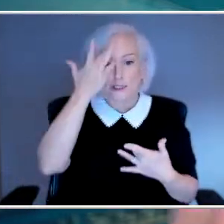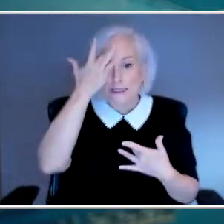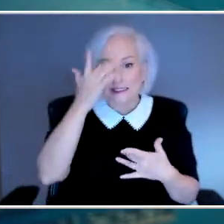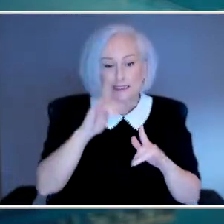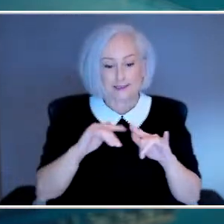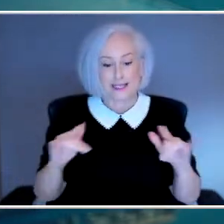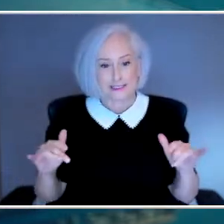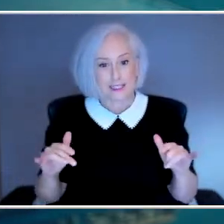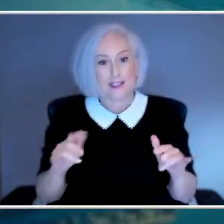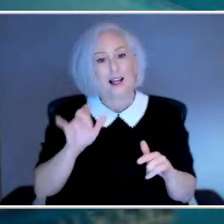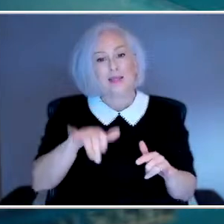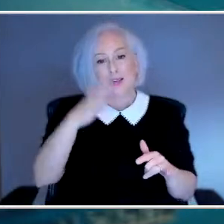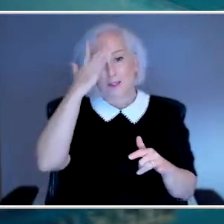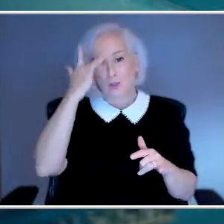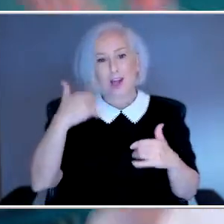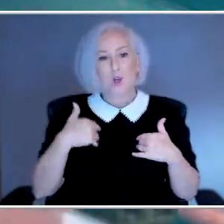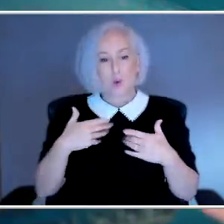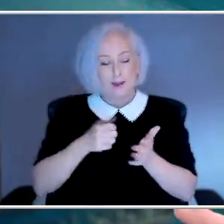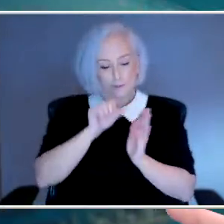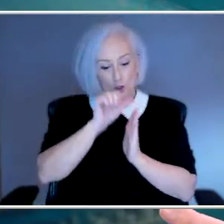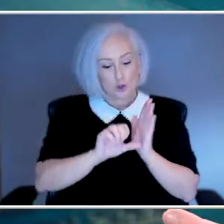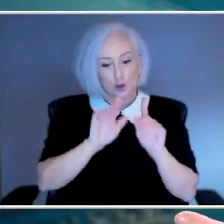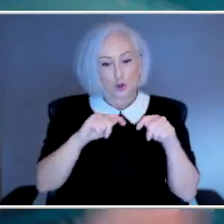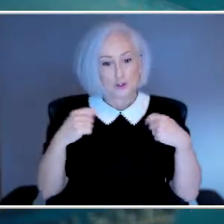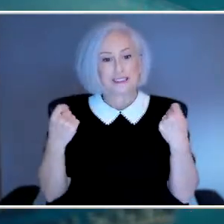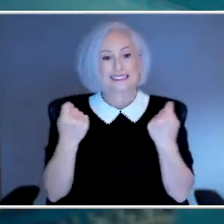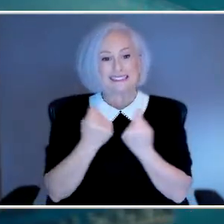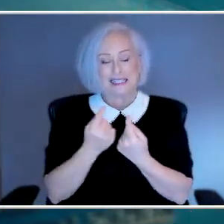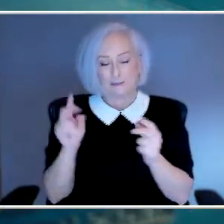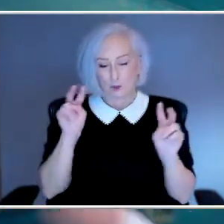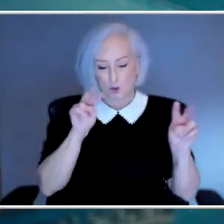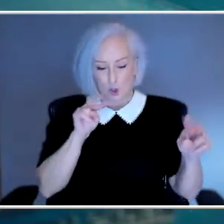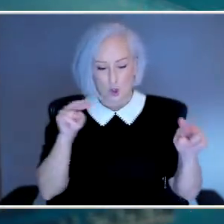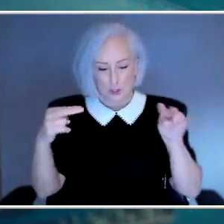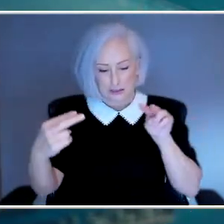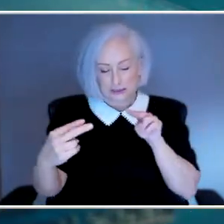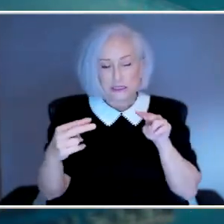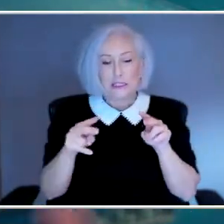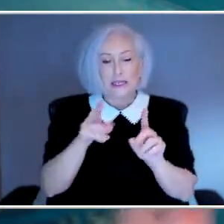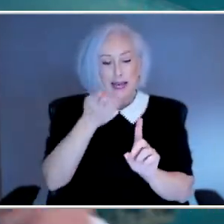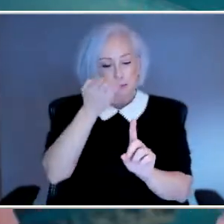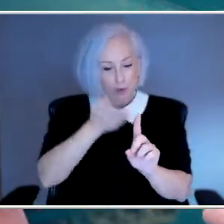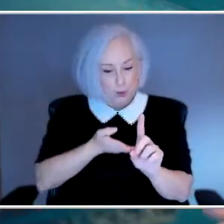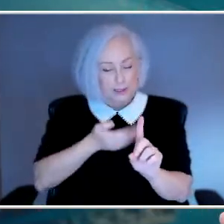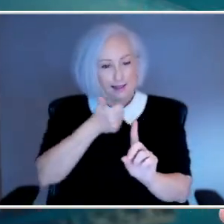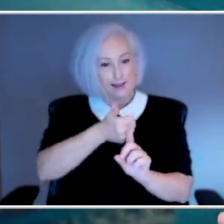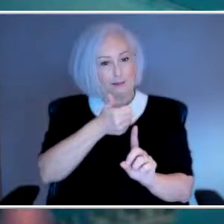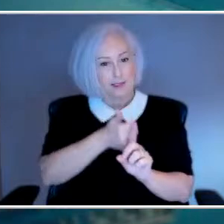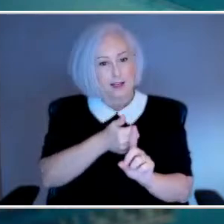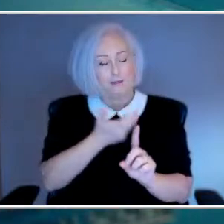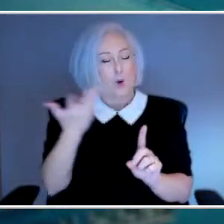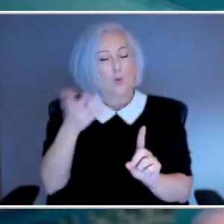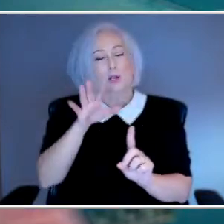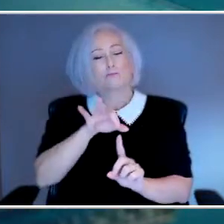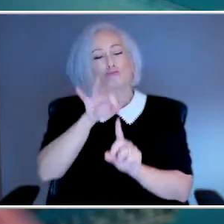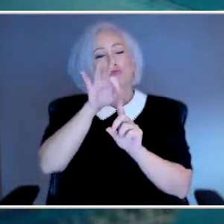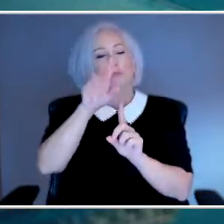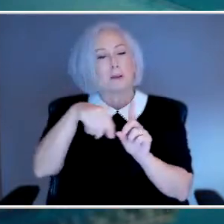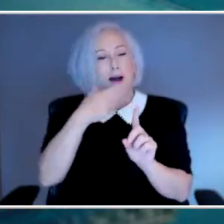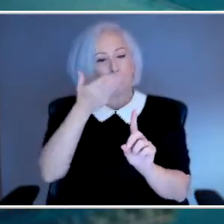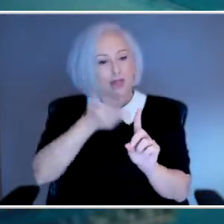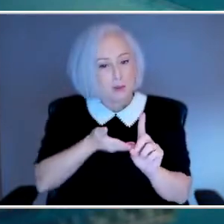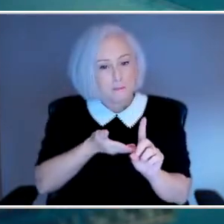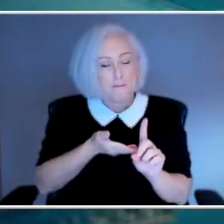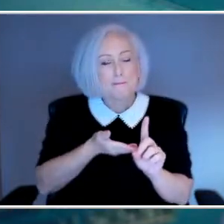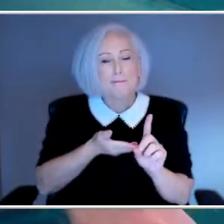specialty and a surgical team, is to look at someone as an individual and to say, what are the unique things going on with her in her particular case, and how